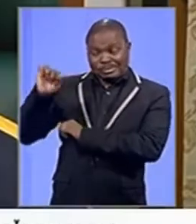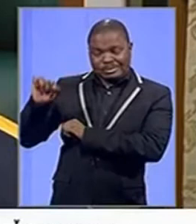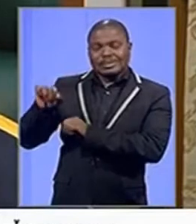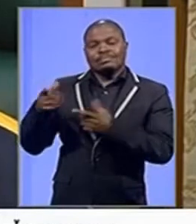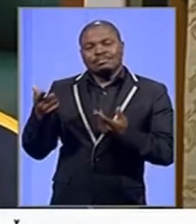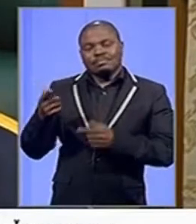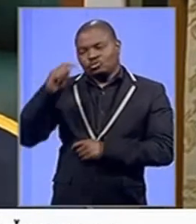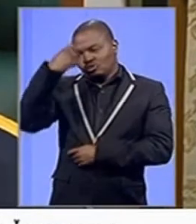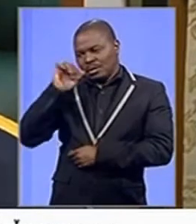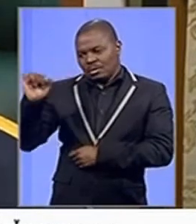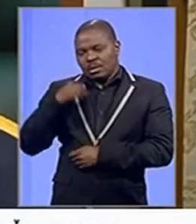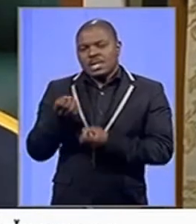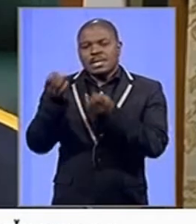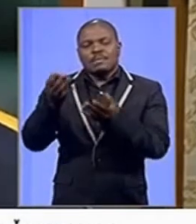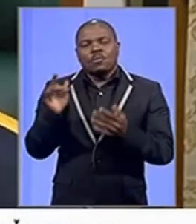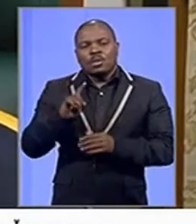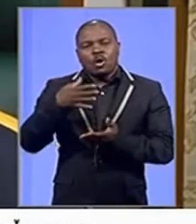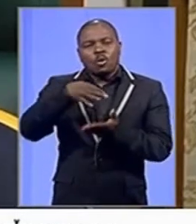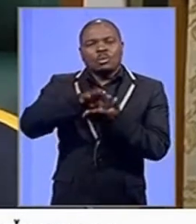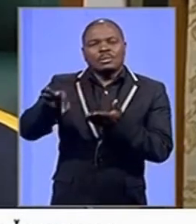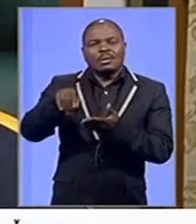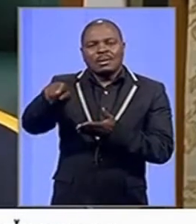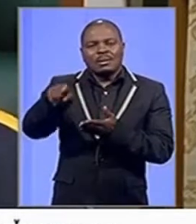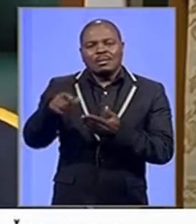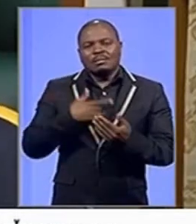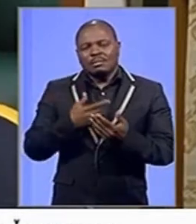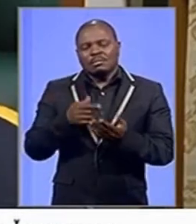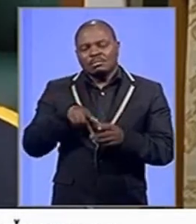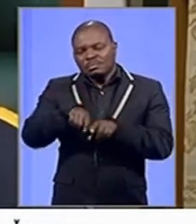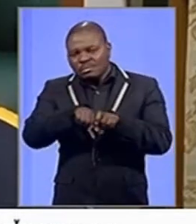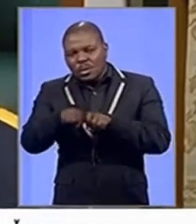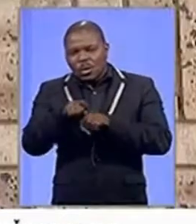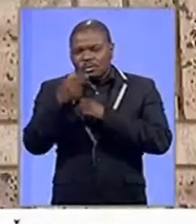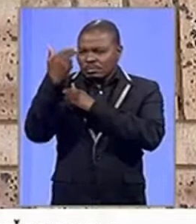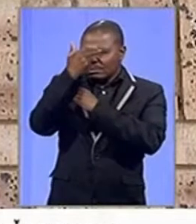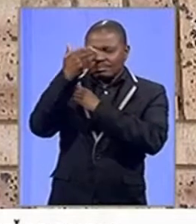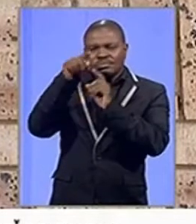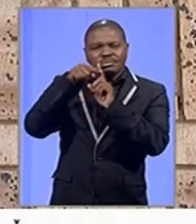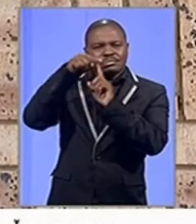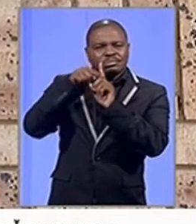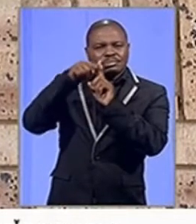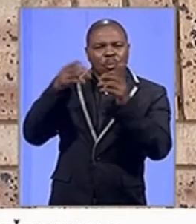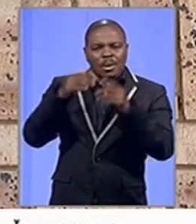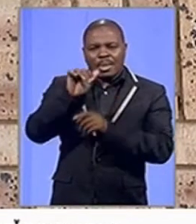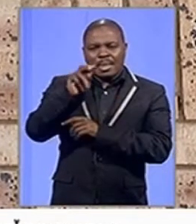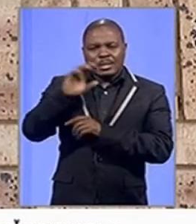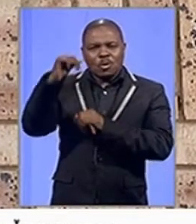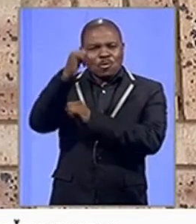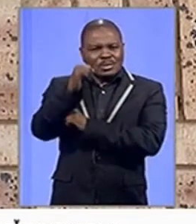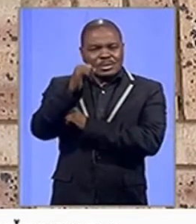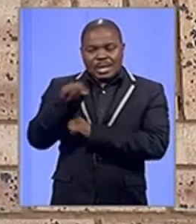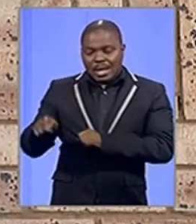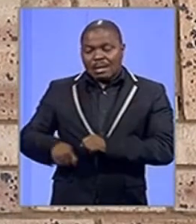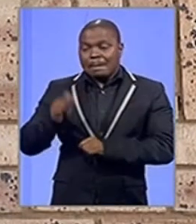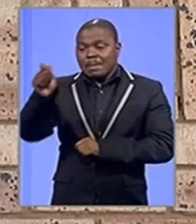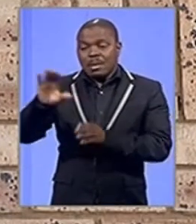abetše morwa wa gagwe tendera ya go aba ditlabakelo tša go ela temperature go ba di-thermometer kantorong tša ANC tšeo di jeleng